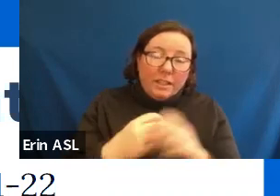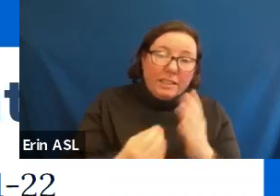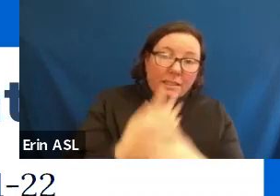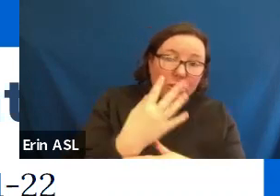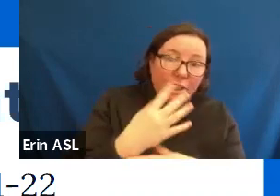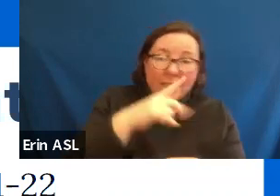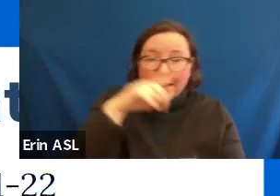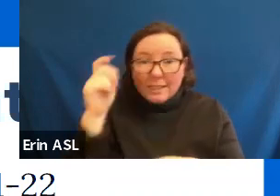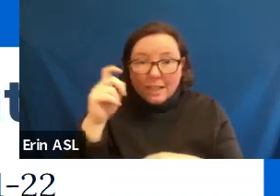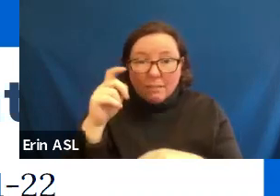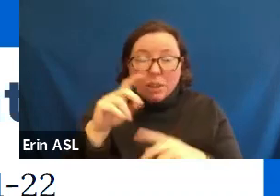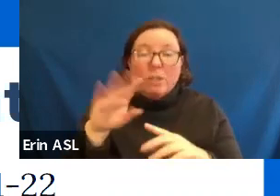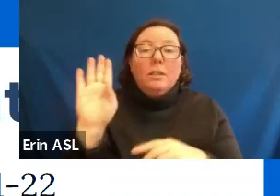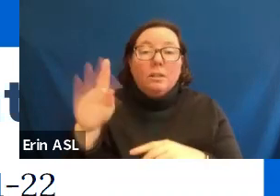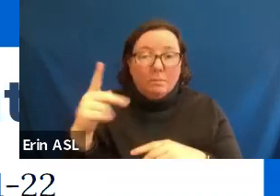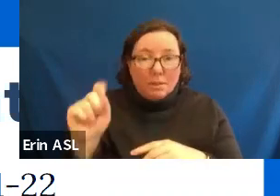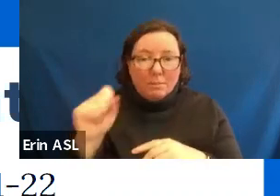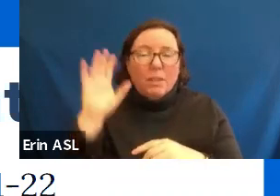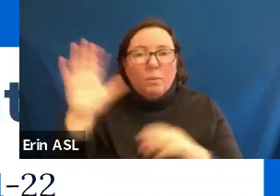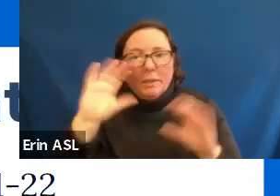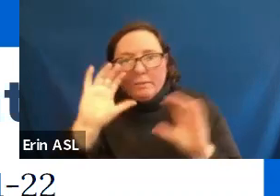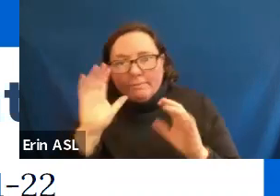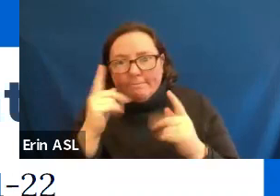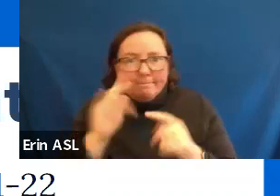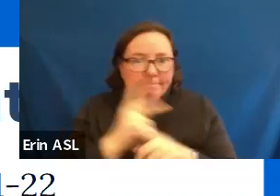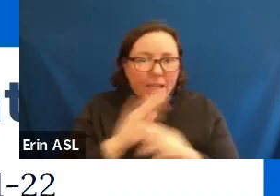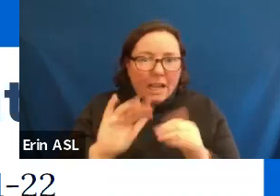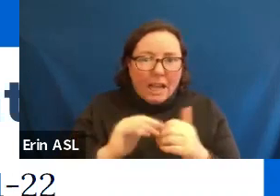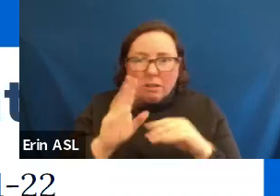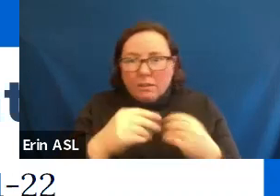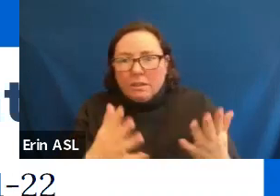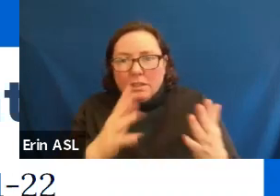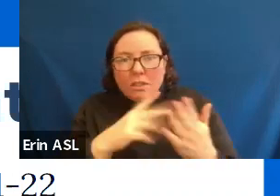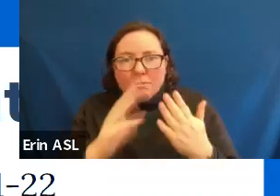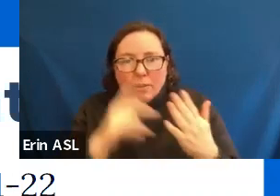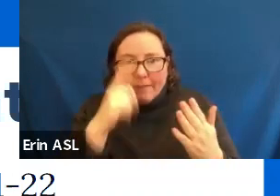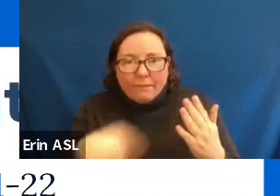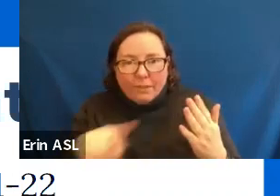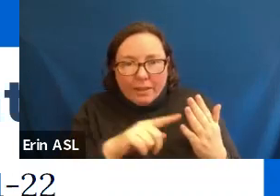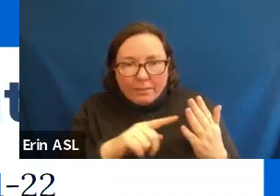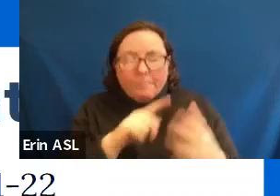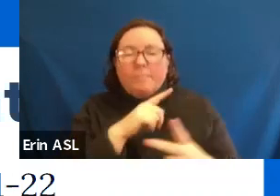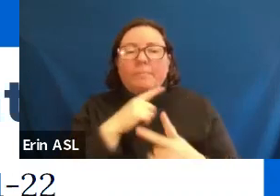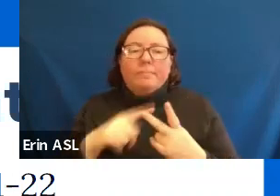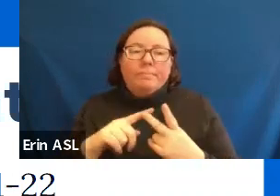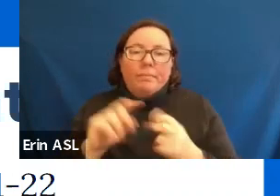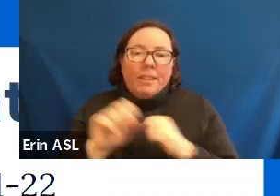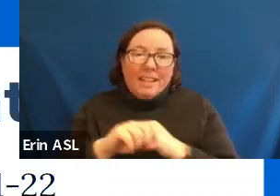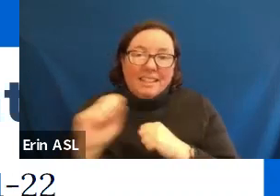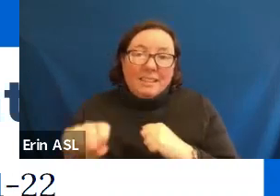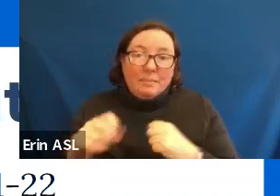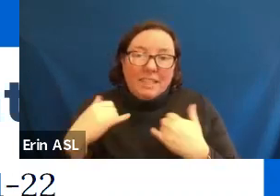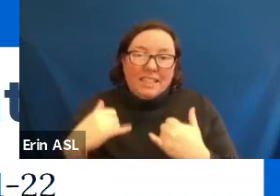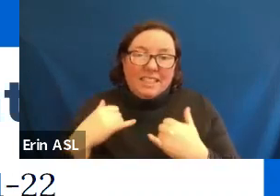summer, the district will be looking to provide programming for students. Secondly, that we would expand our existing exam school